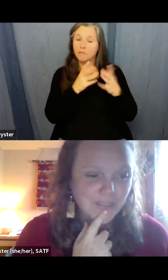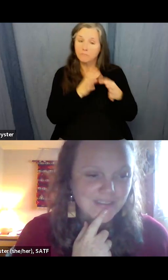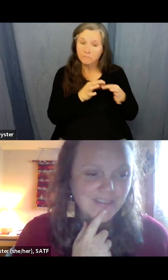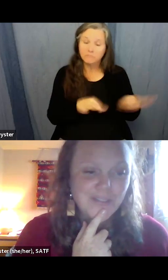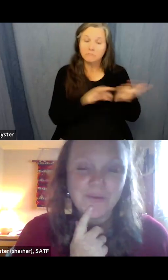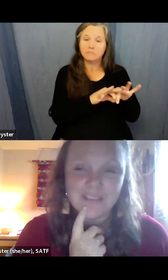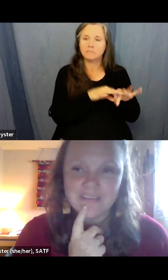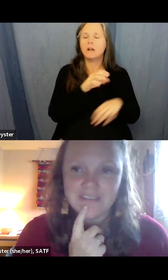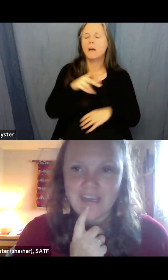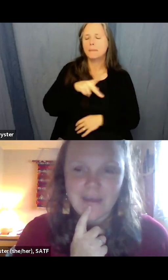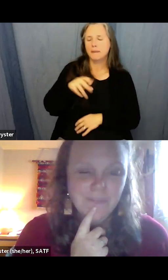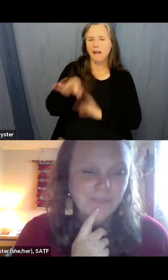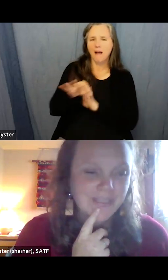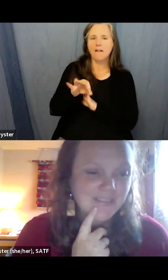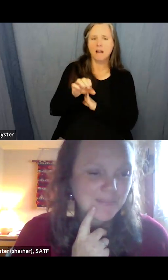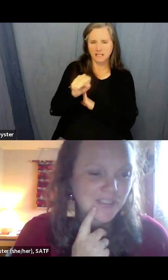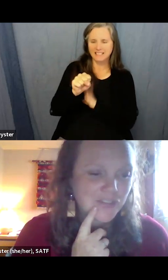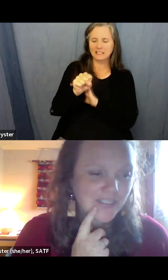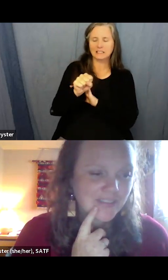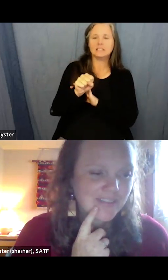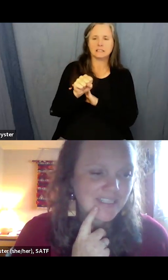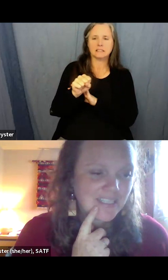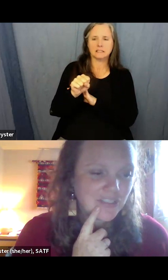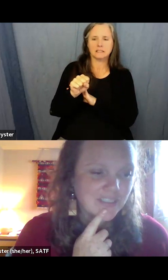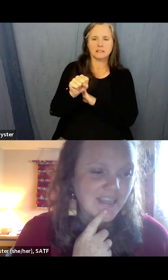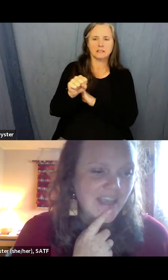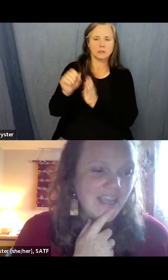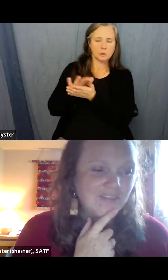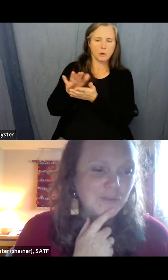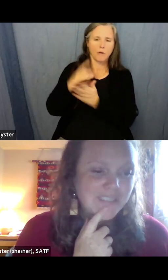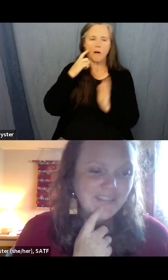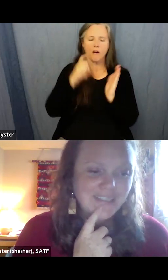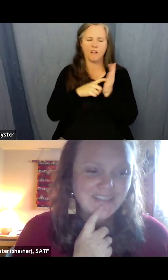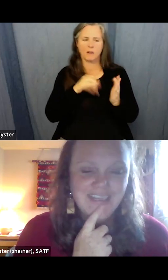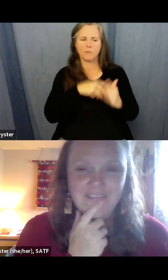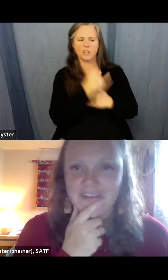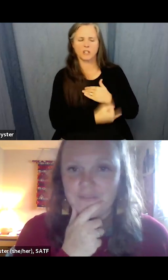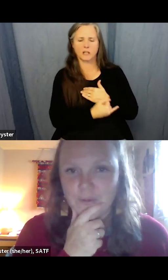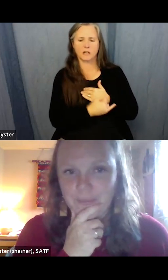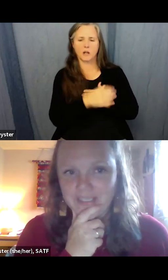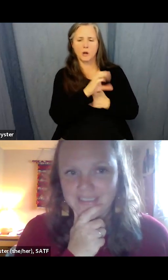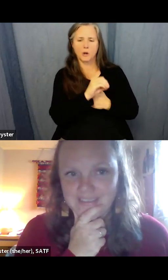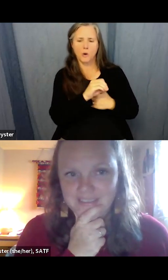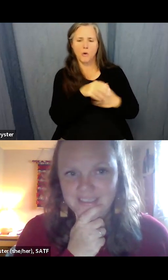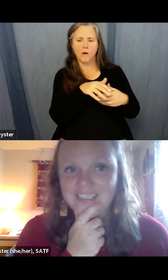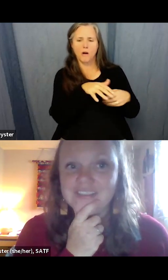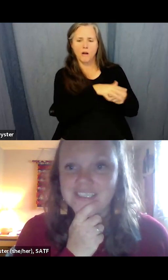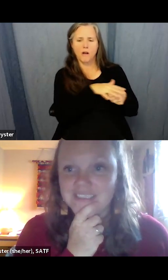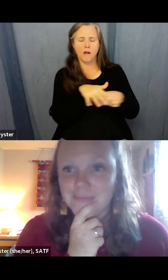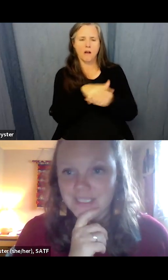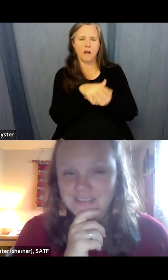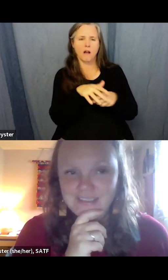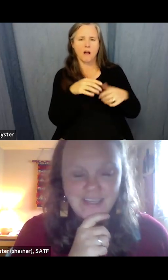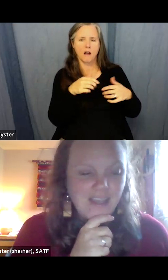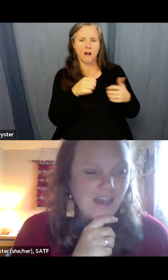4,500 students, 200 plus administrators and teachers and school-based health center staff, and 4 parents in just